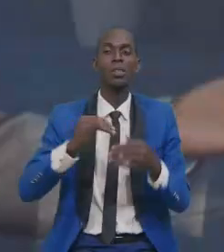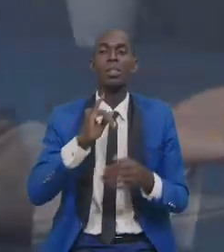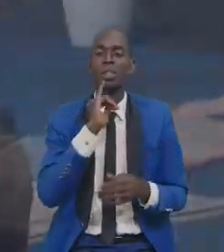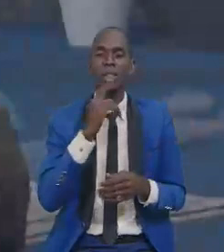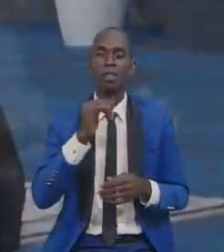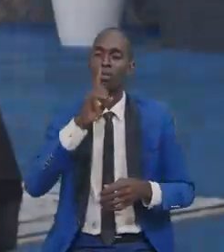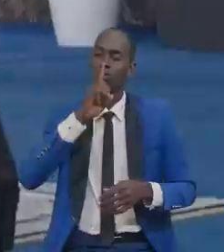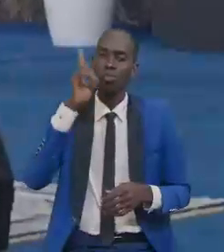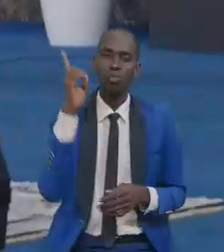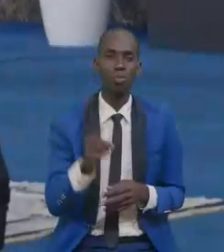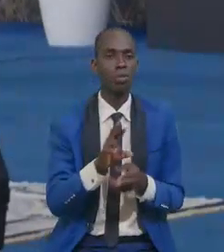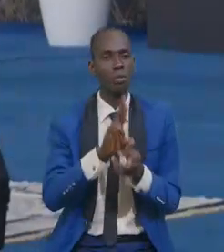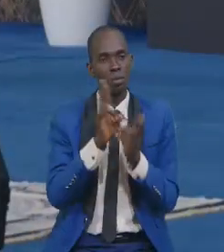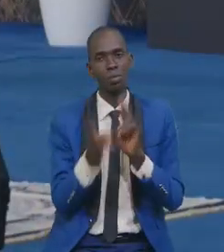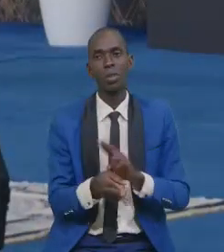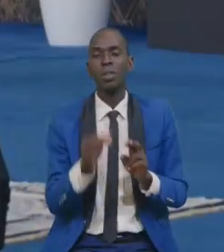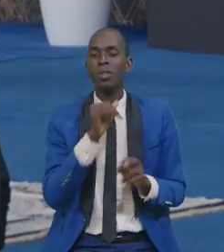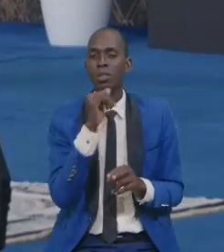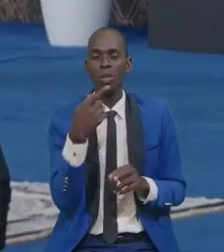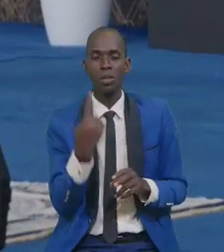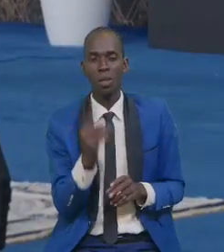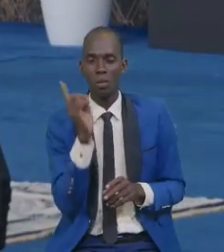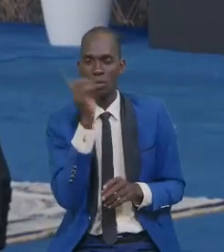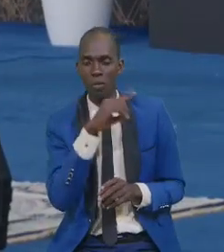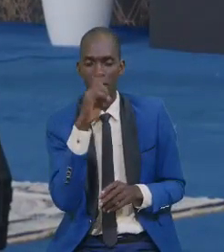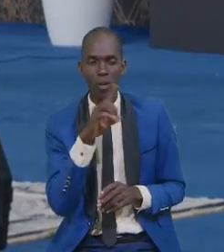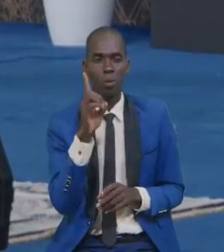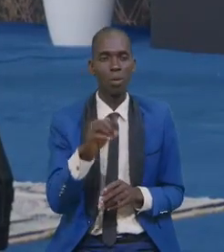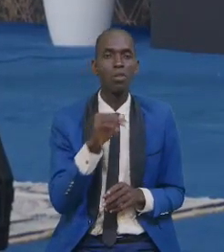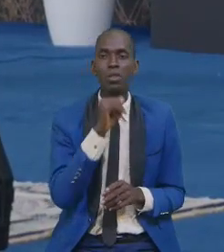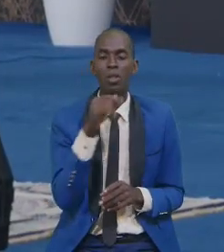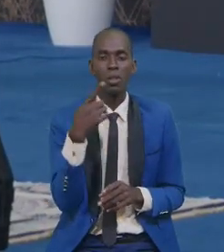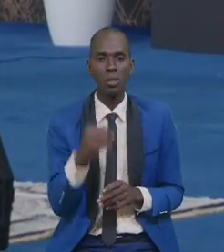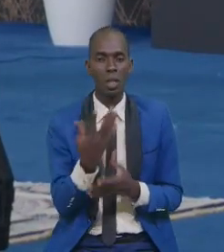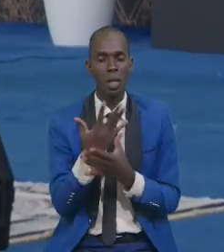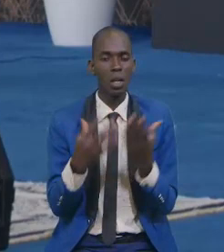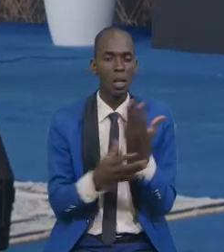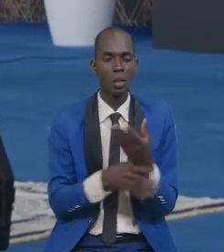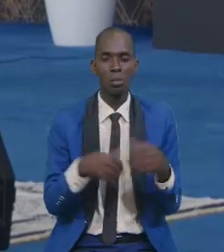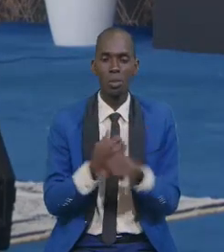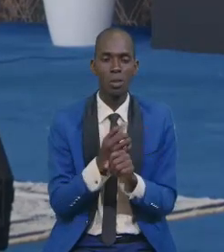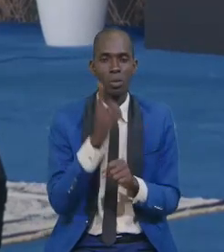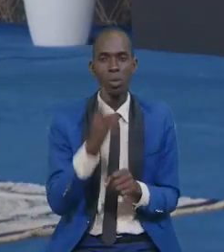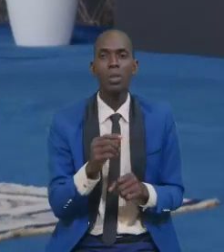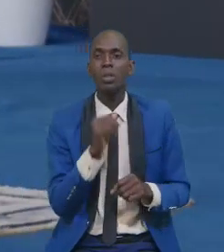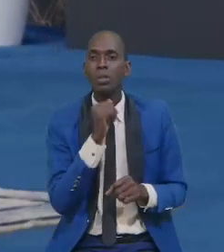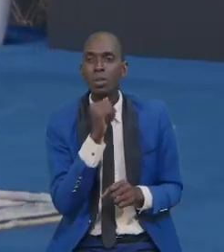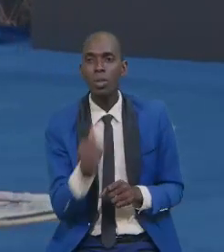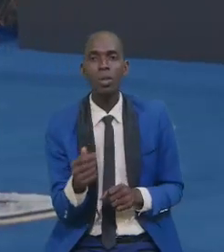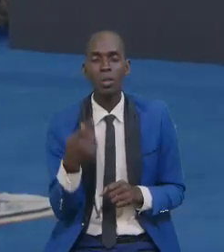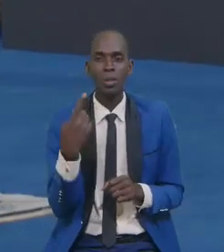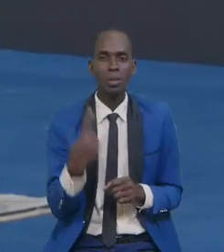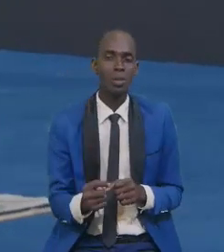repentance, not superficial repentance, not make-believe repentance, not